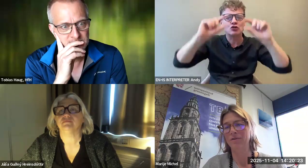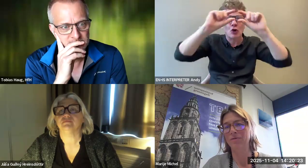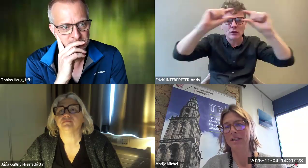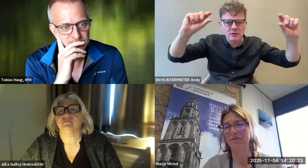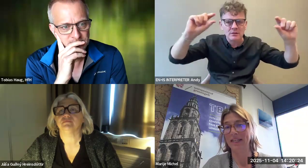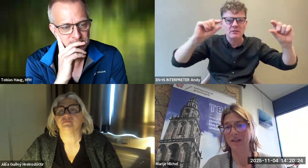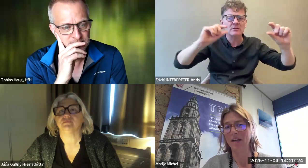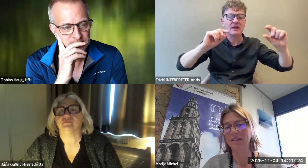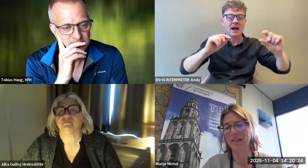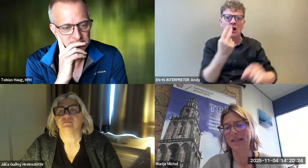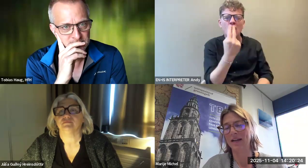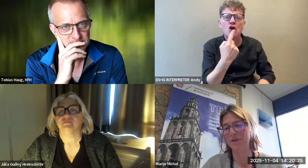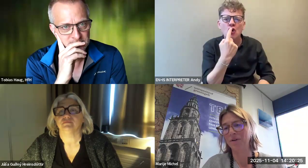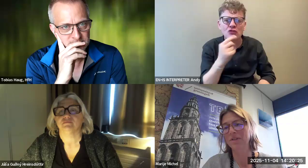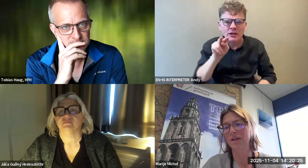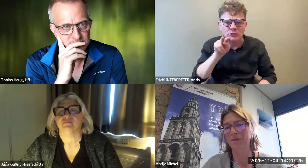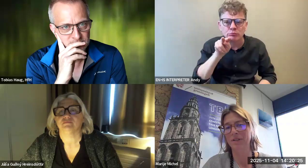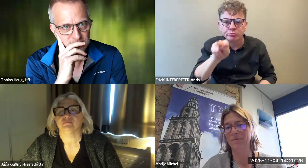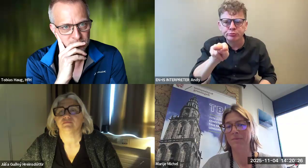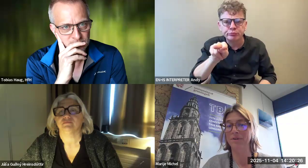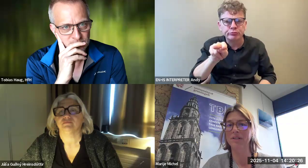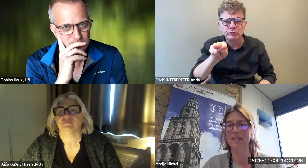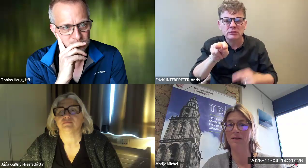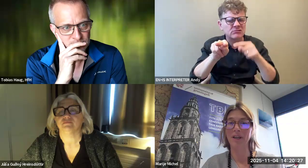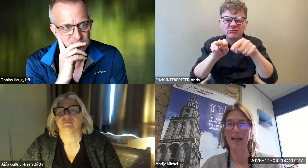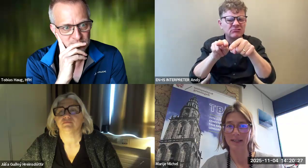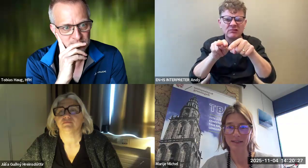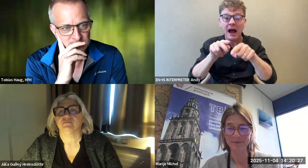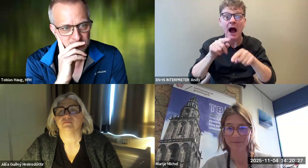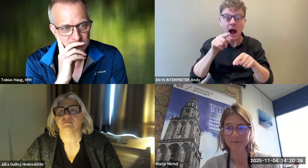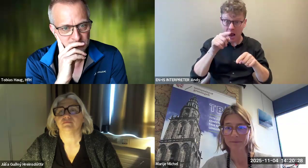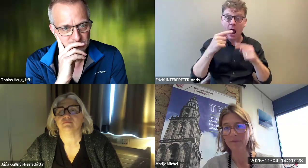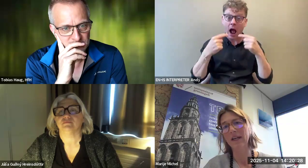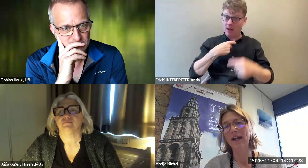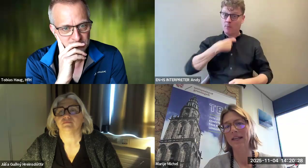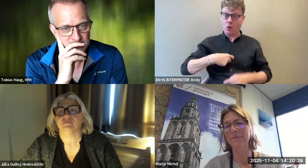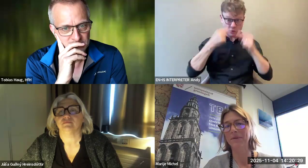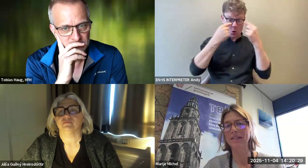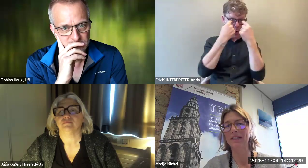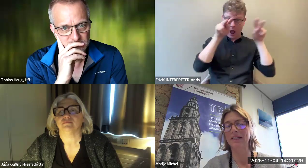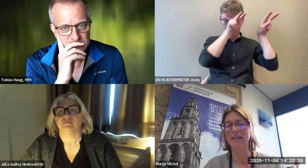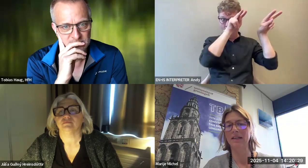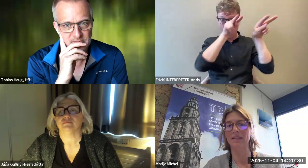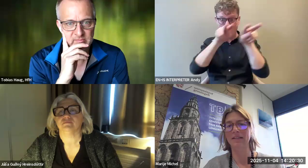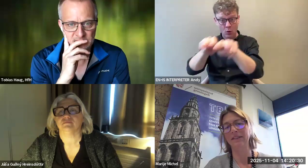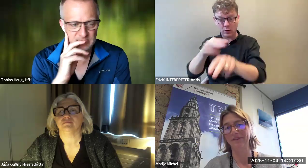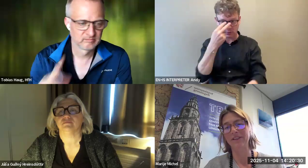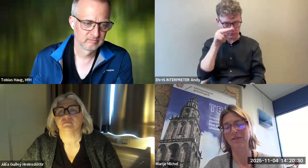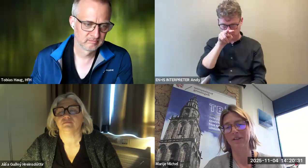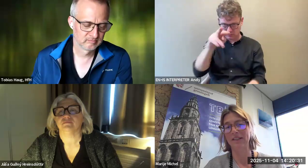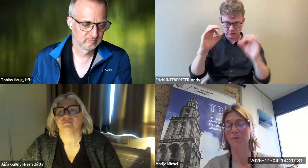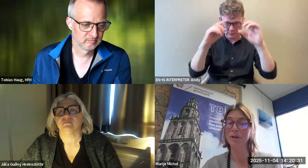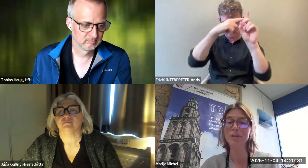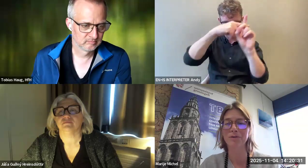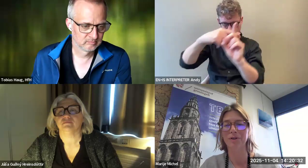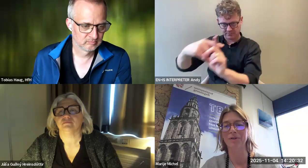see the two little red dots. And those are the points where the person is looking at. And basically, the little